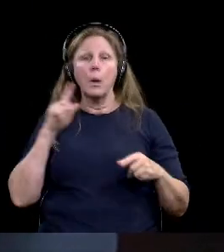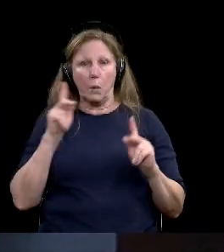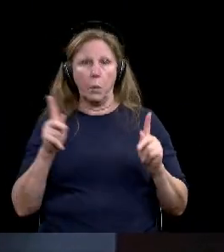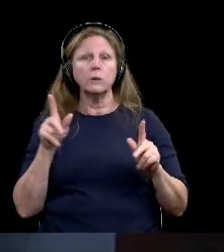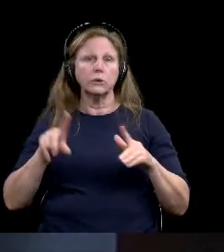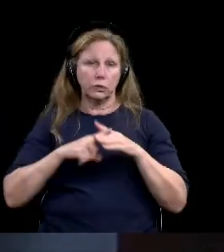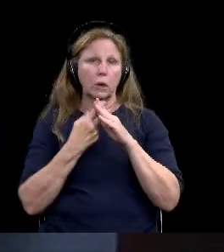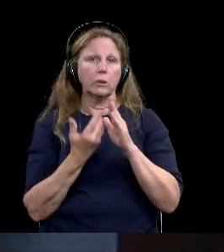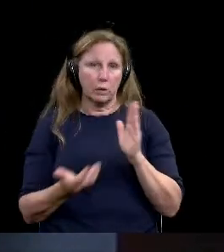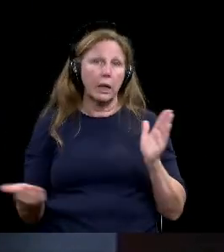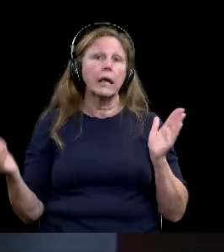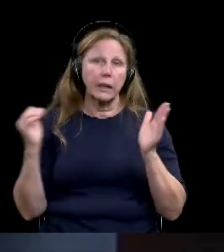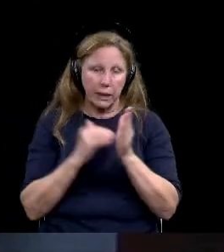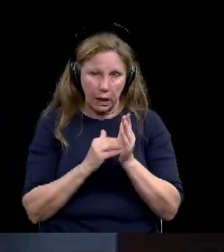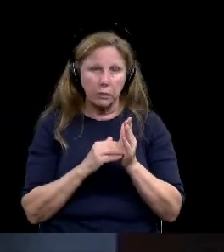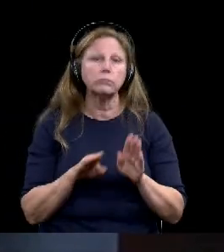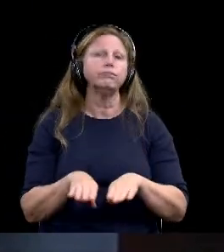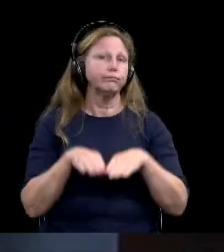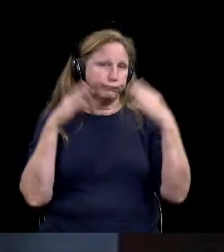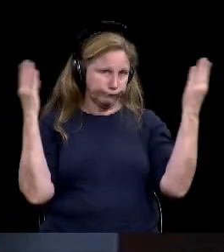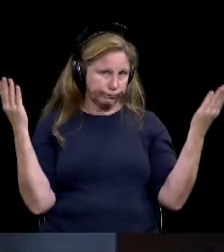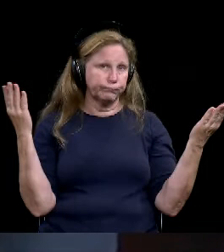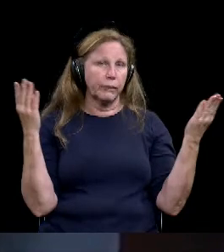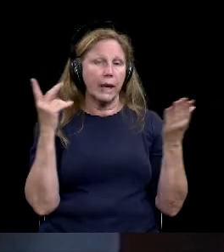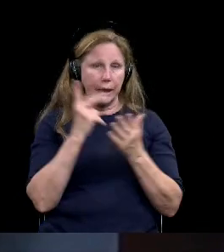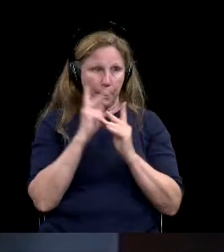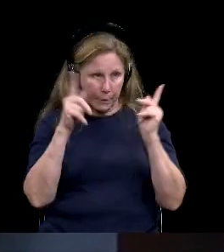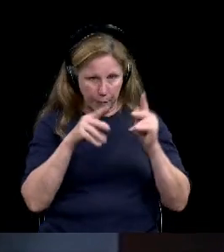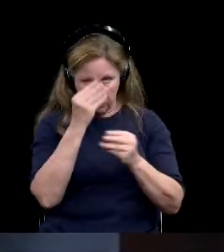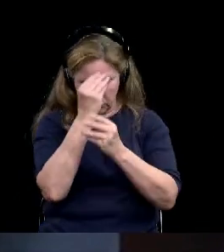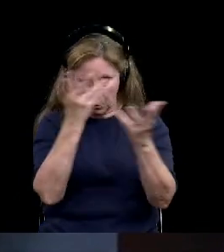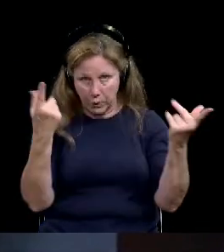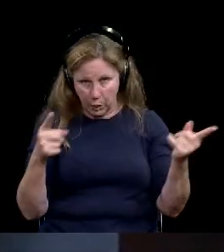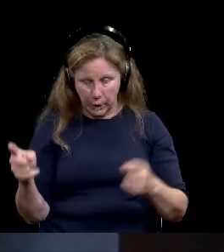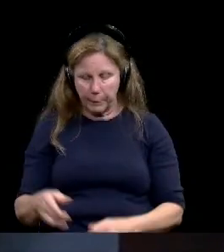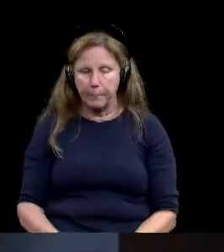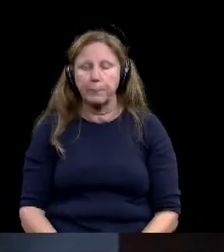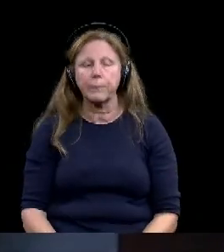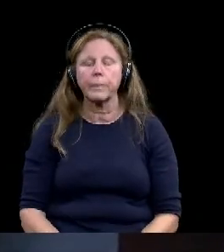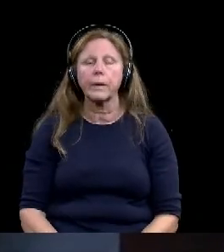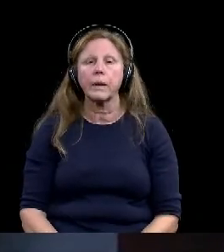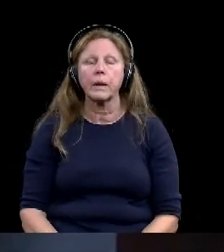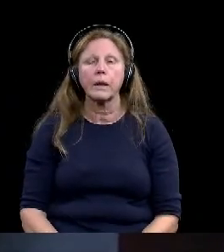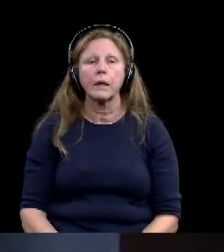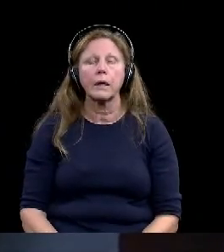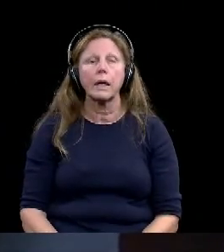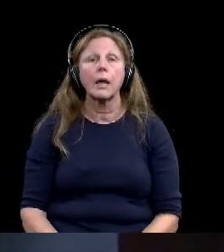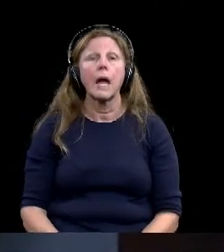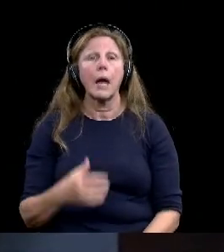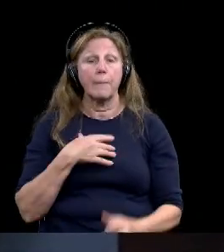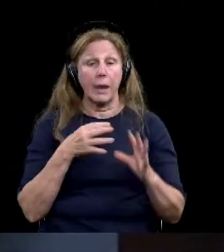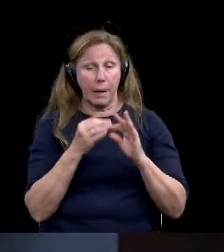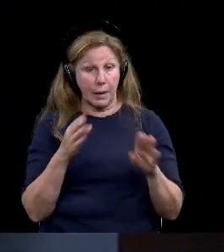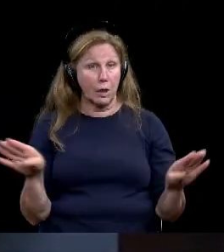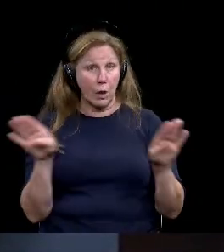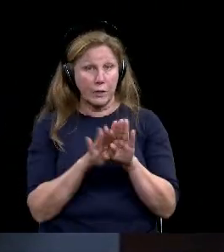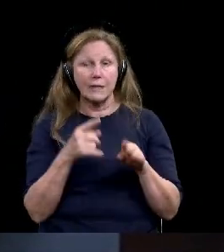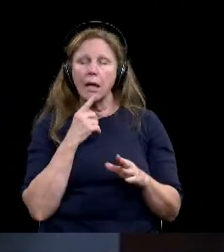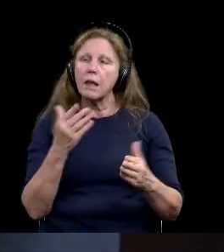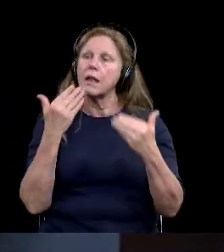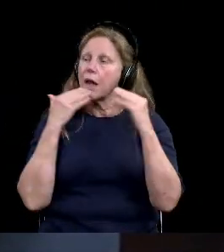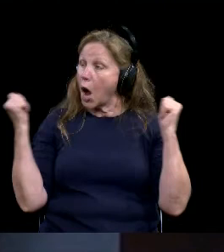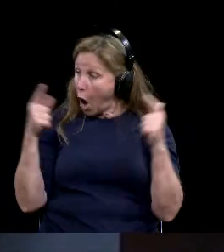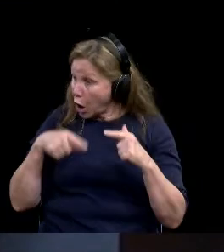close my comments by saying thank you to everyone who dedicated time and energy to bringing these updates to our community.